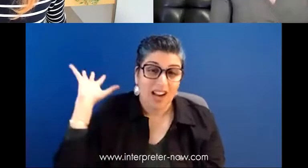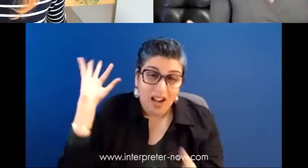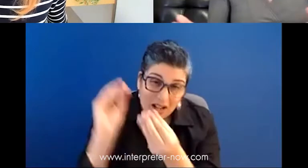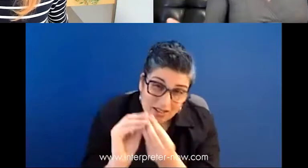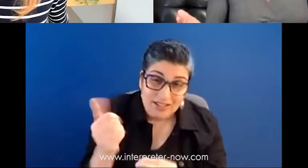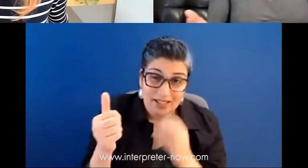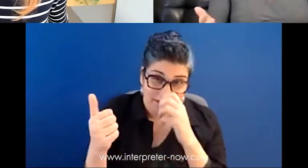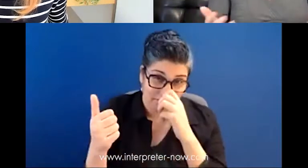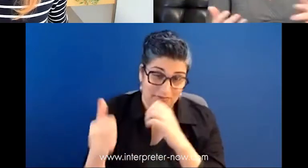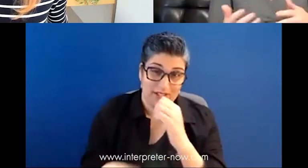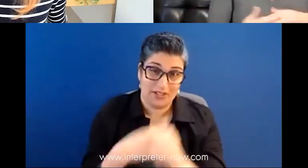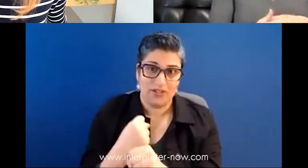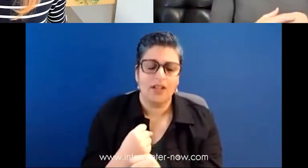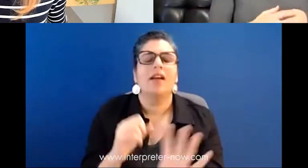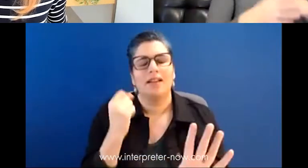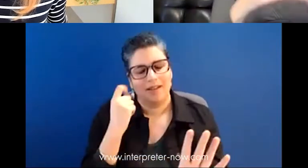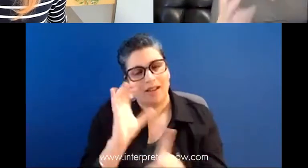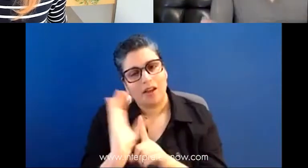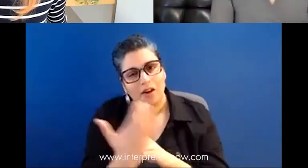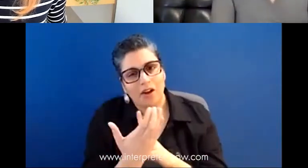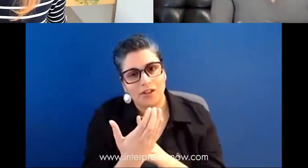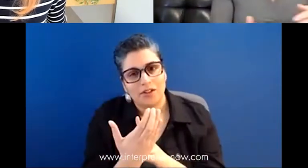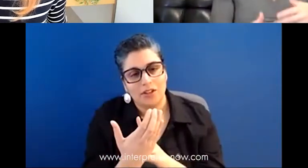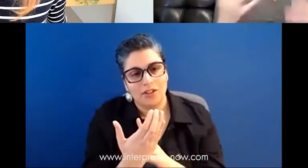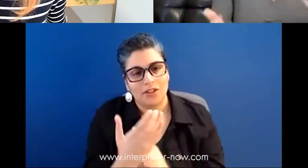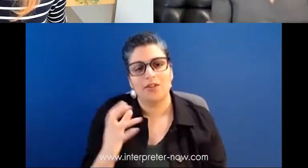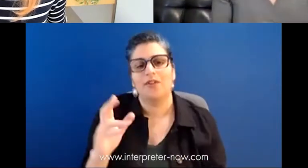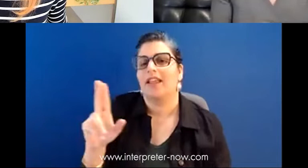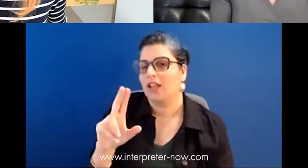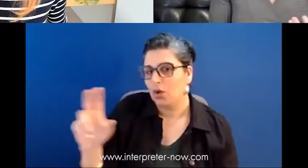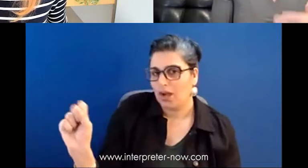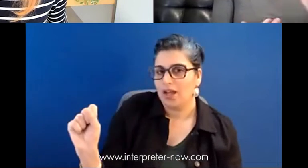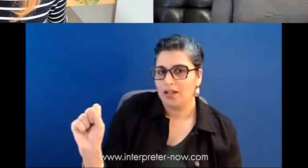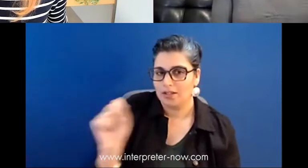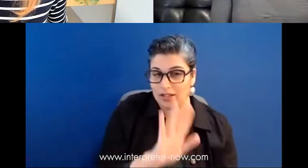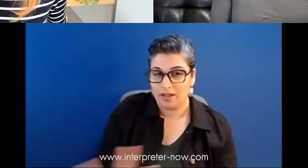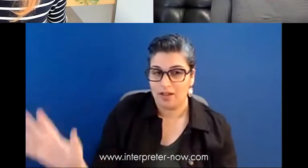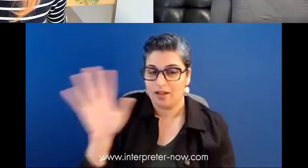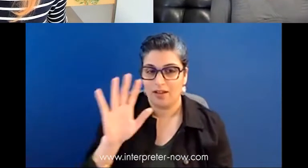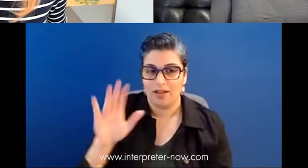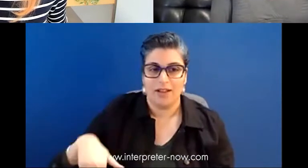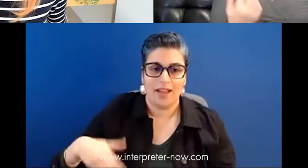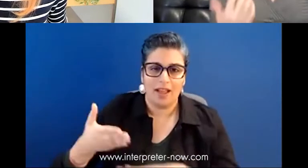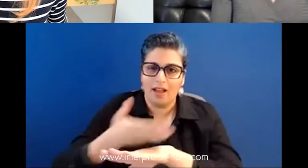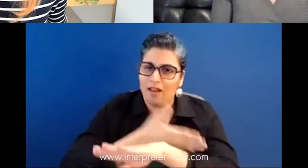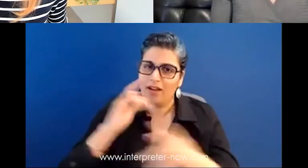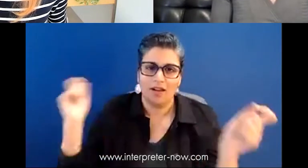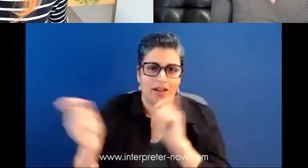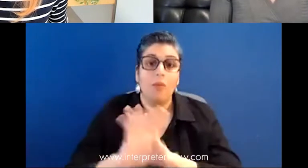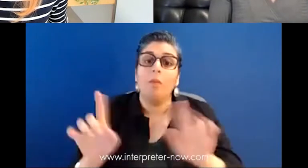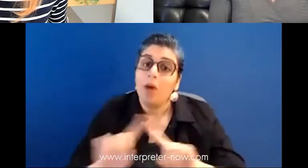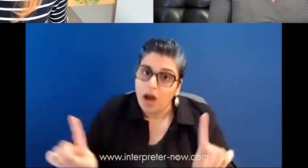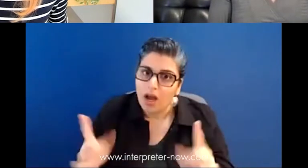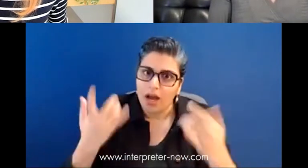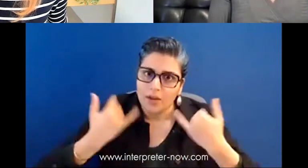that the culture of, let's say, the US hasn't at all advanced or changed, but I'm still